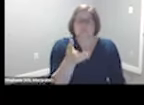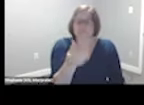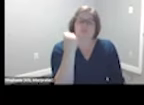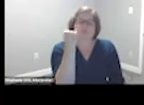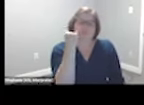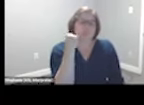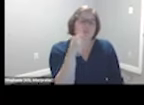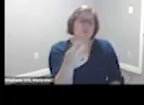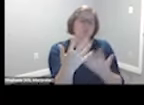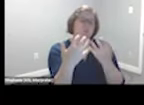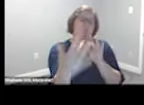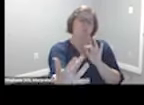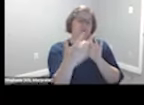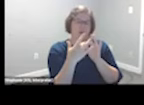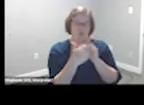you can get in touch via